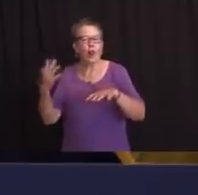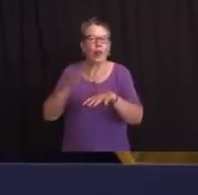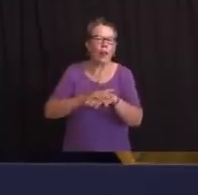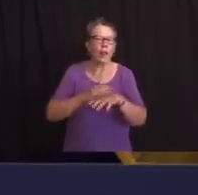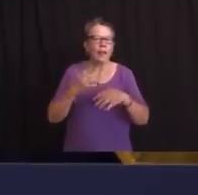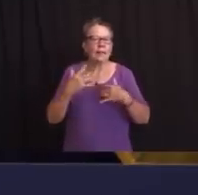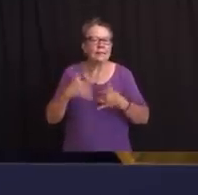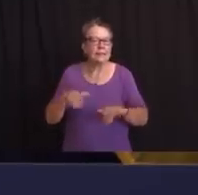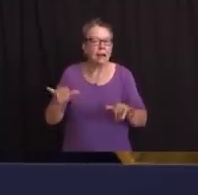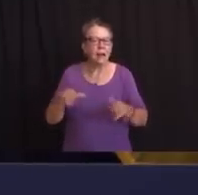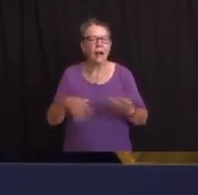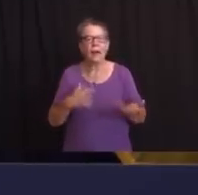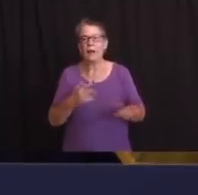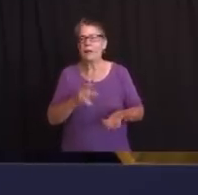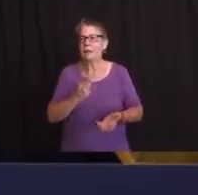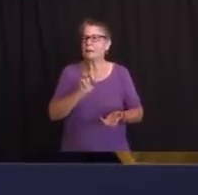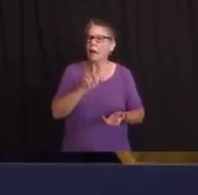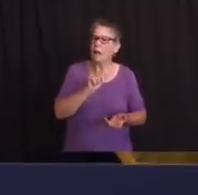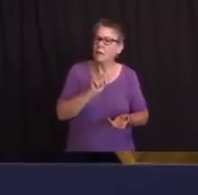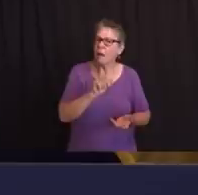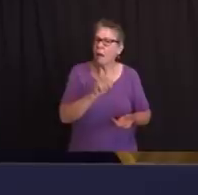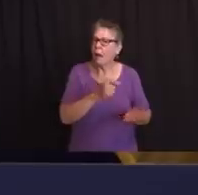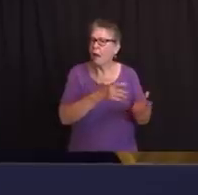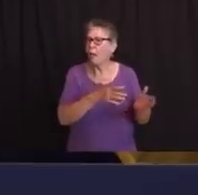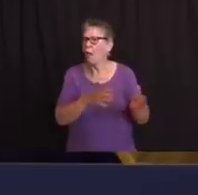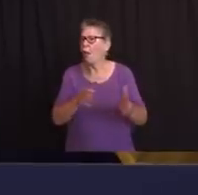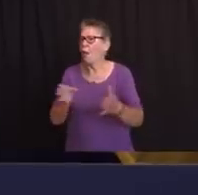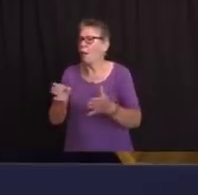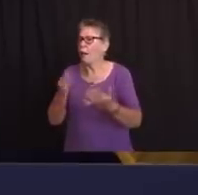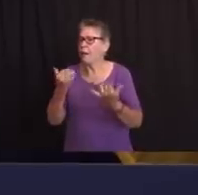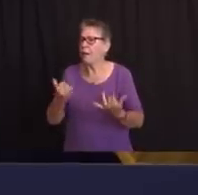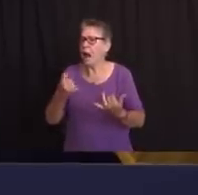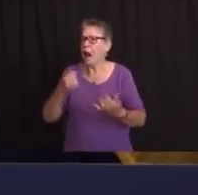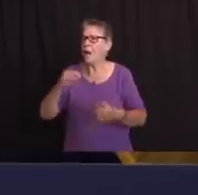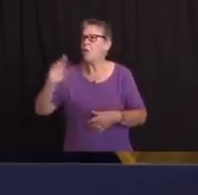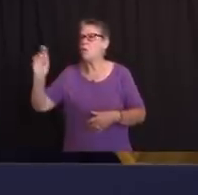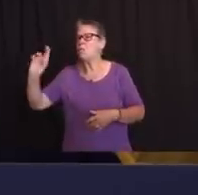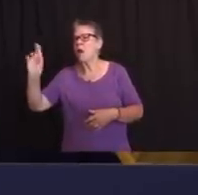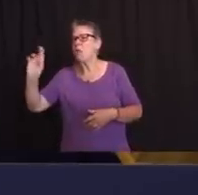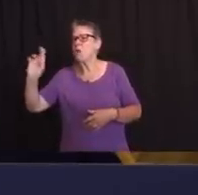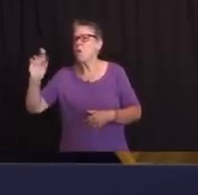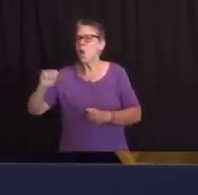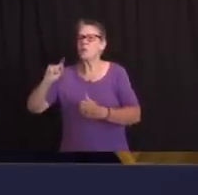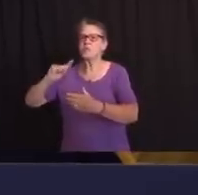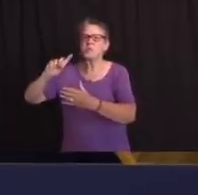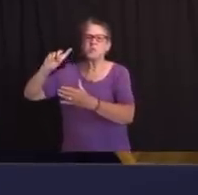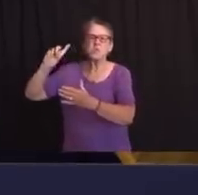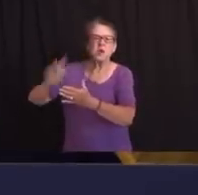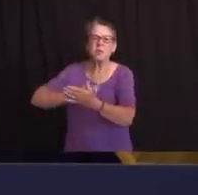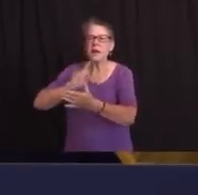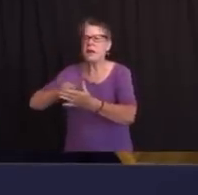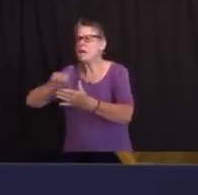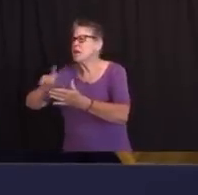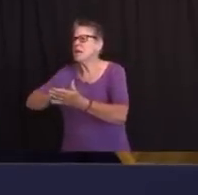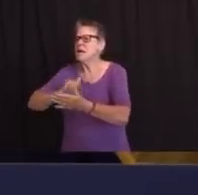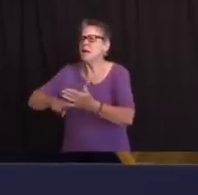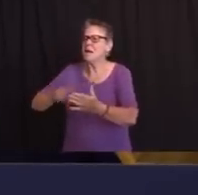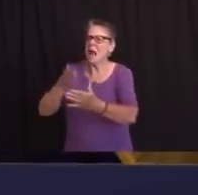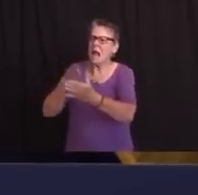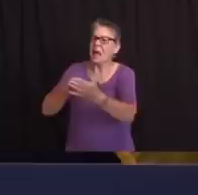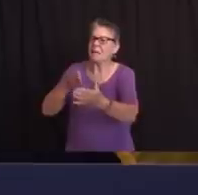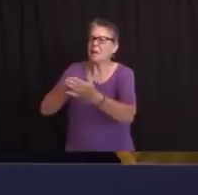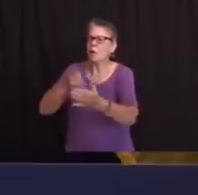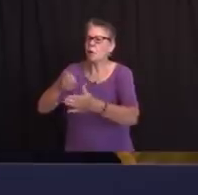a whole different political party ready to jump on you for whatever decision you make in relation to best shepherding the state through the